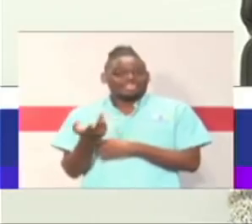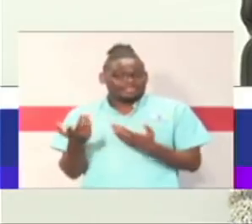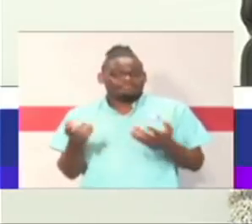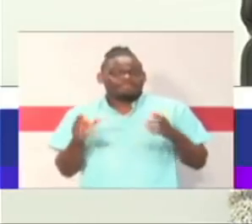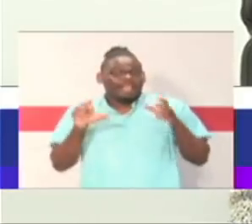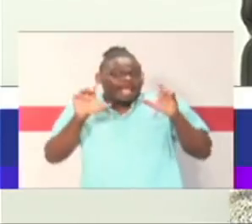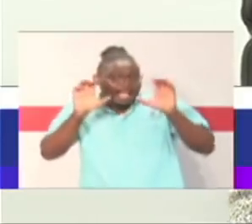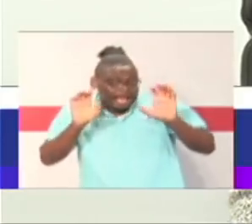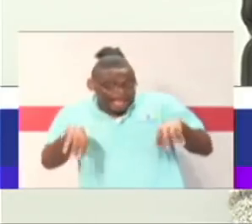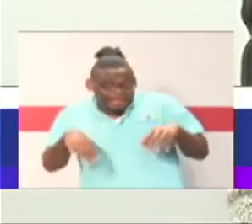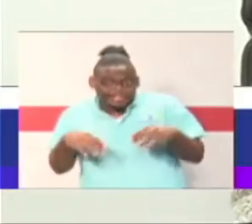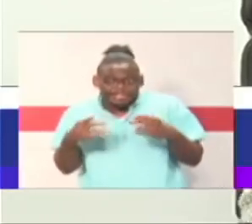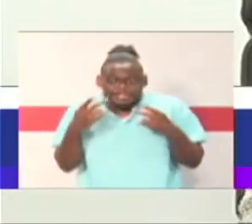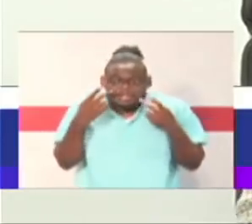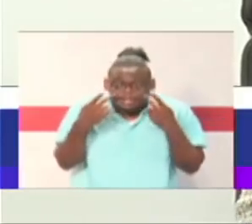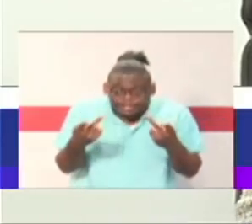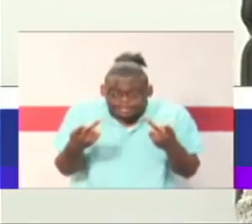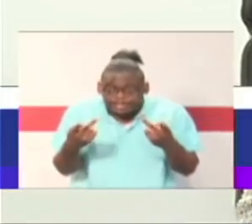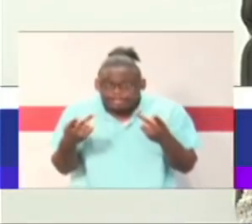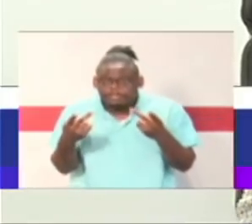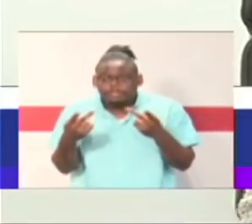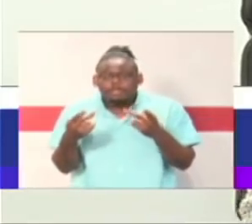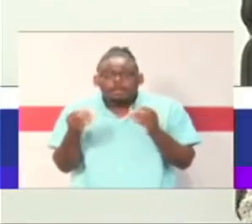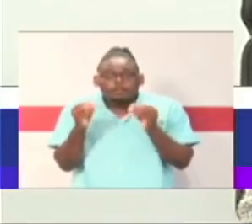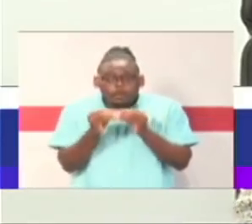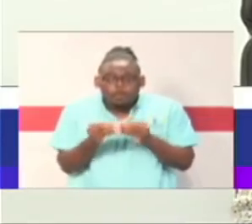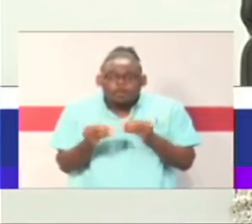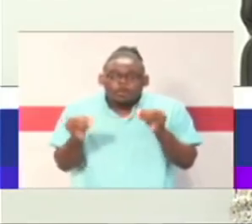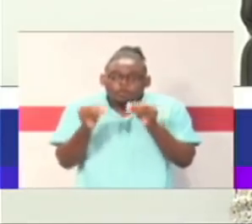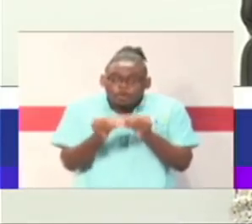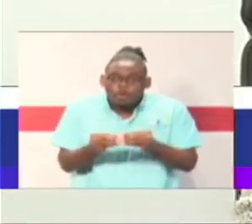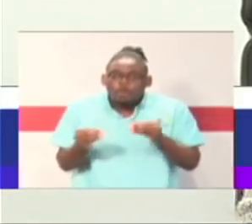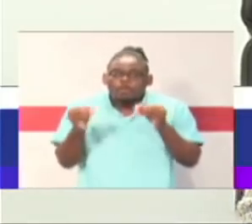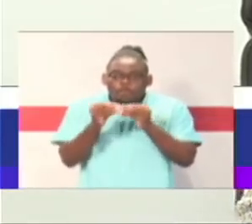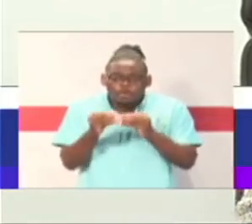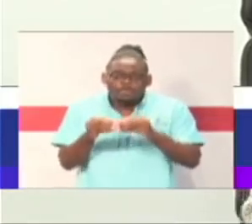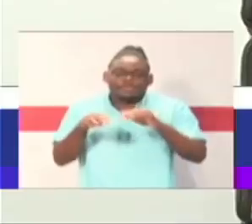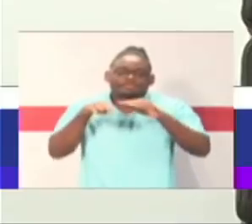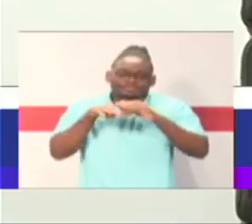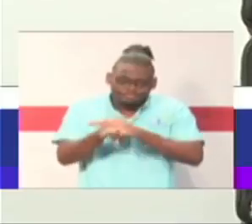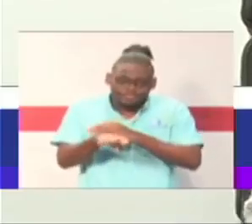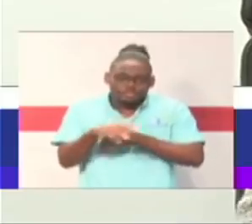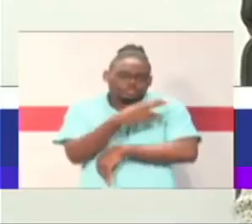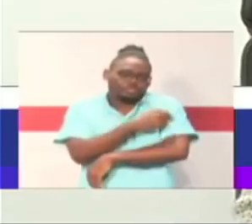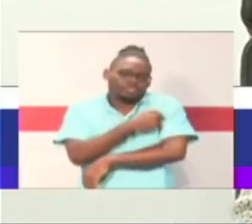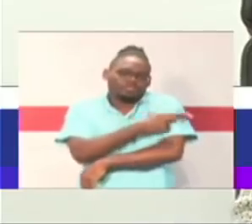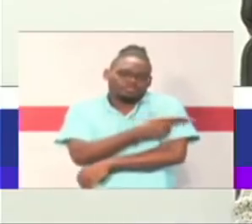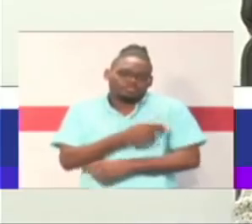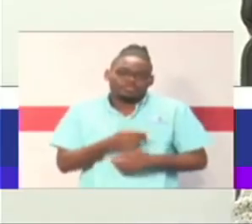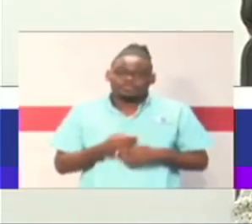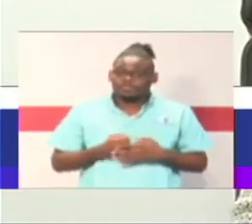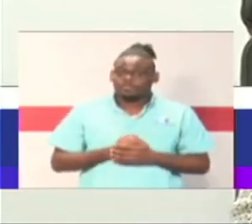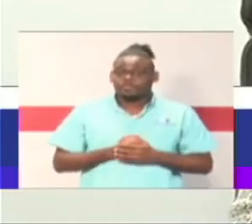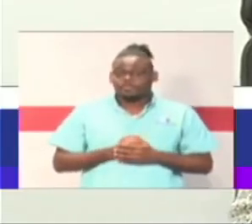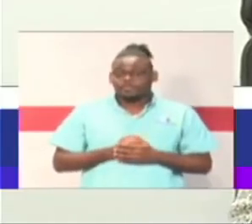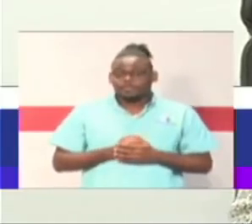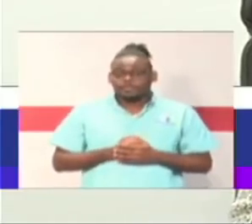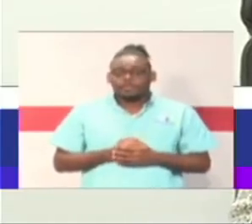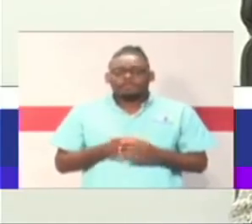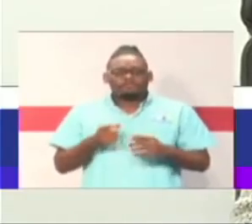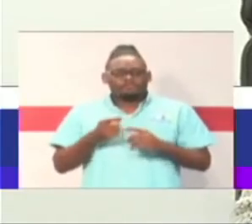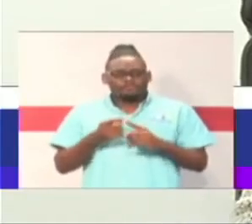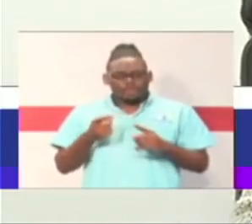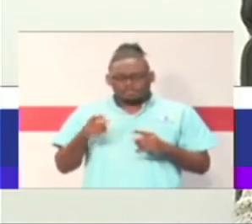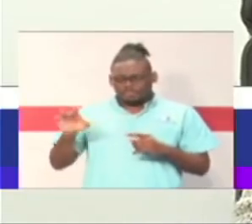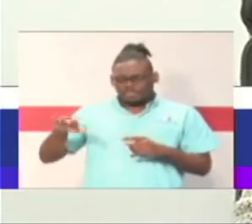new variant. With this in mind, again, on behalf of my team, I'd like to reiterate the need